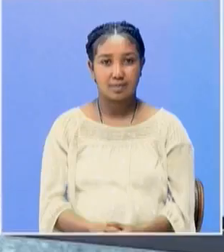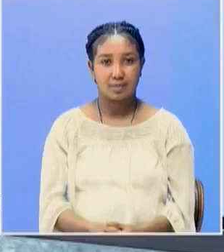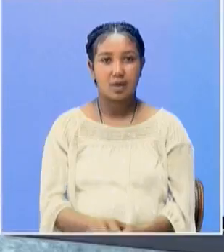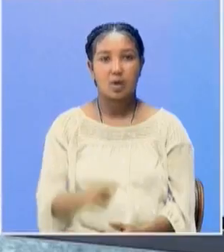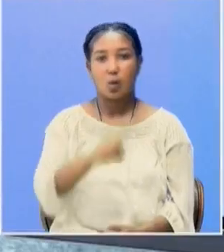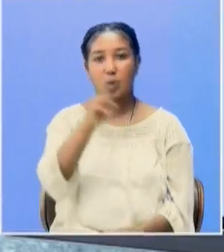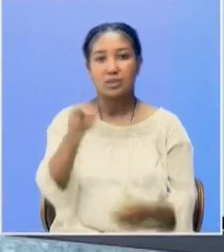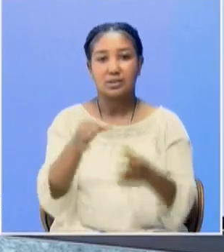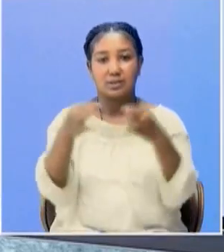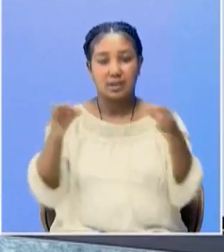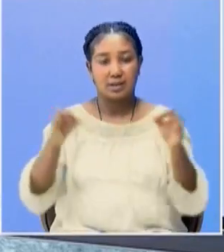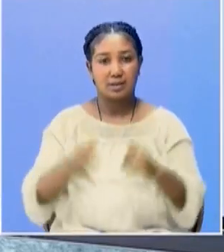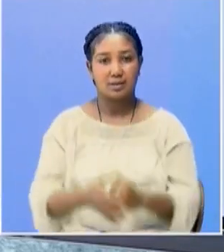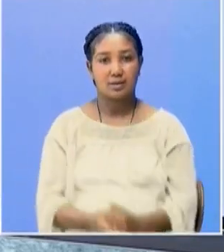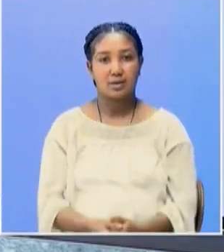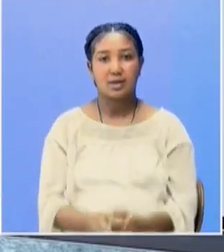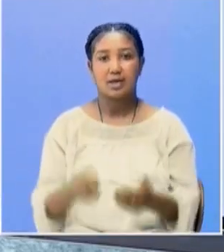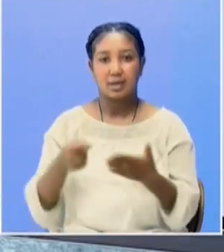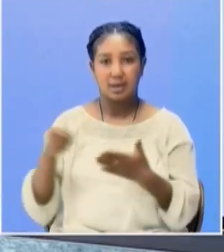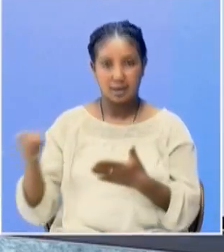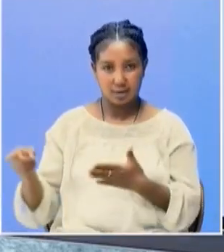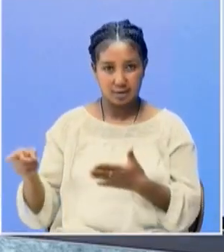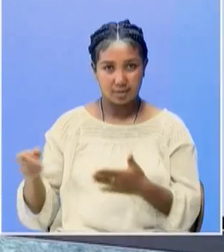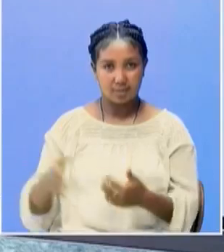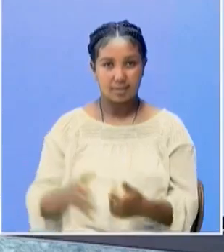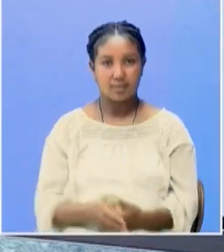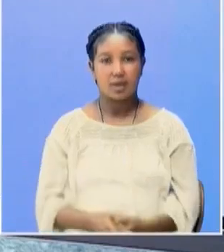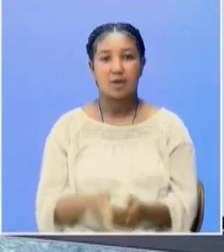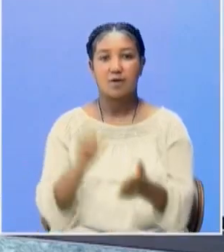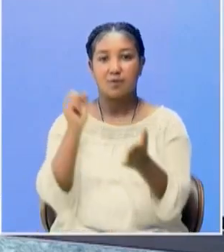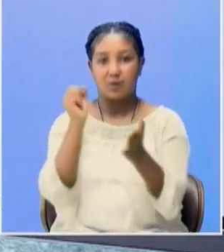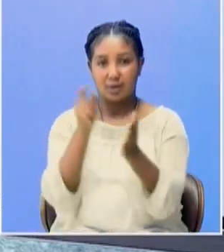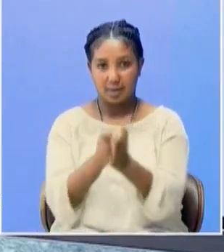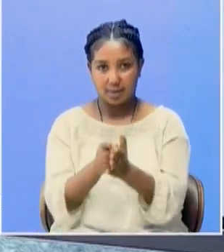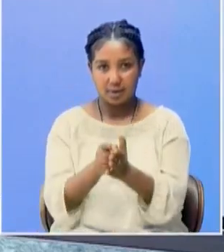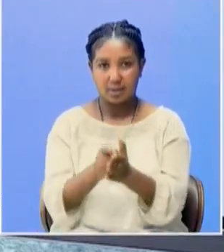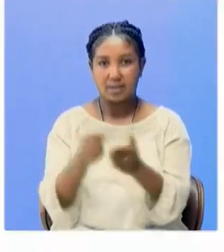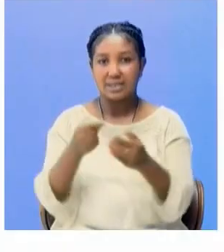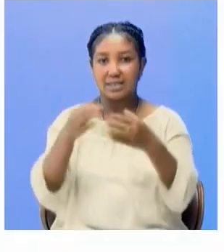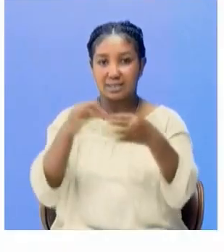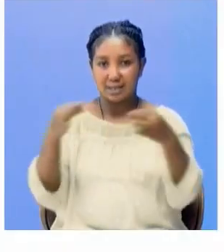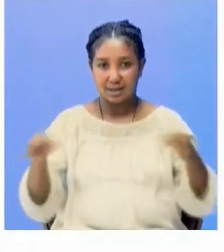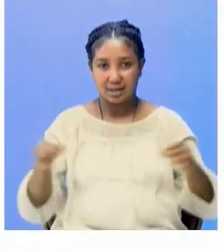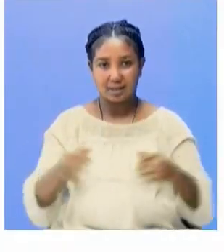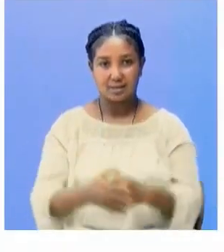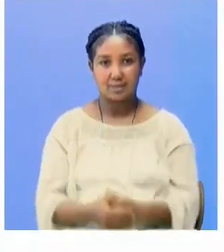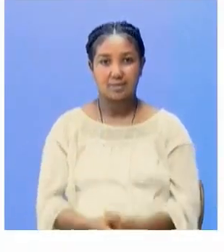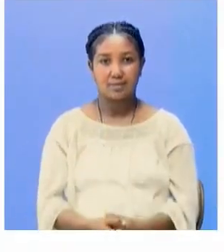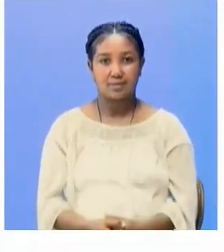Question sentence. Here, for example, in this sentence,